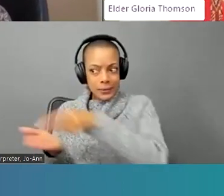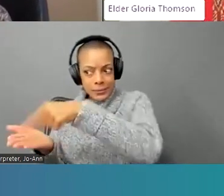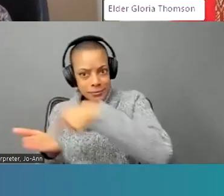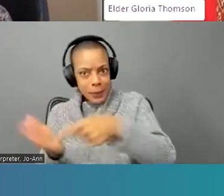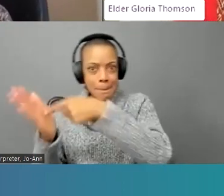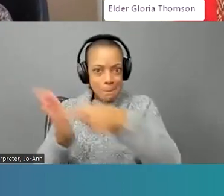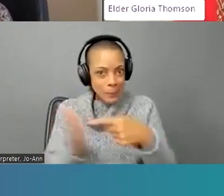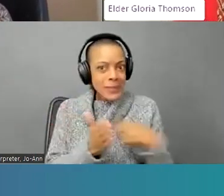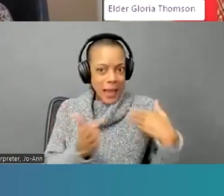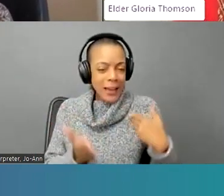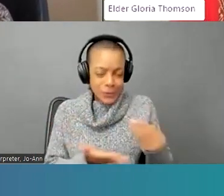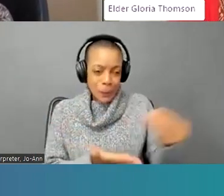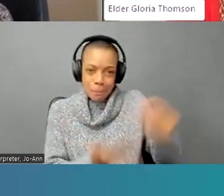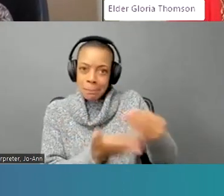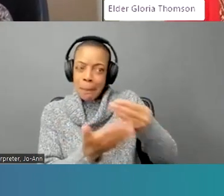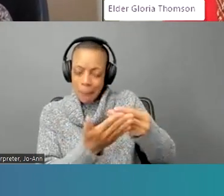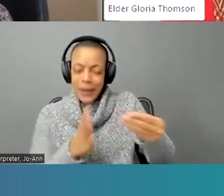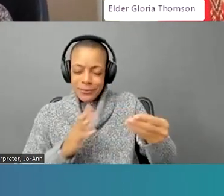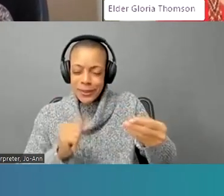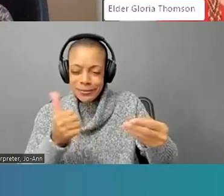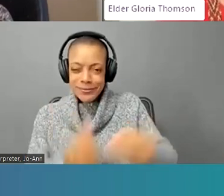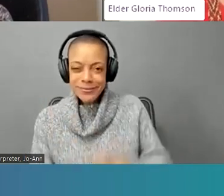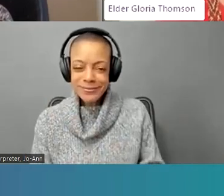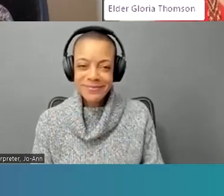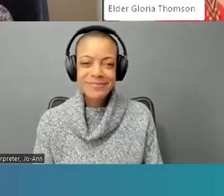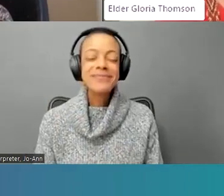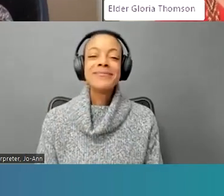Gotcha. Gloria, is there anything you'd like to conclude with?